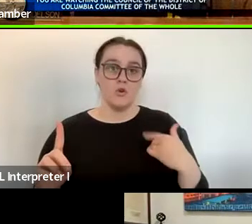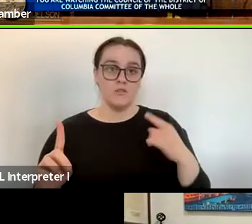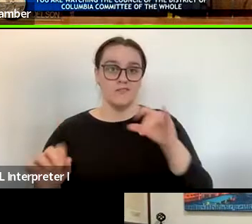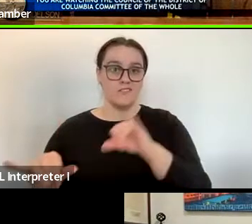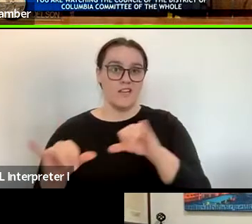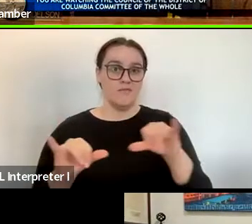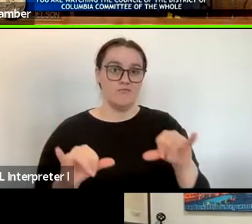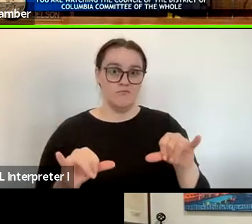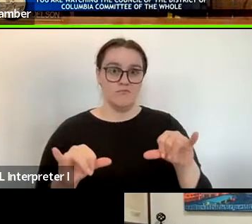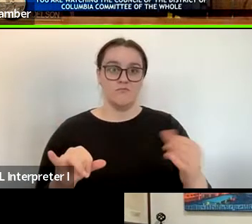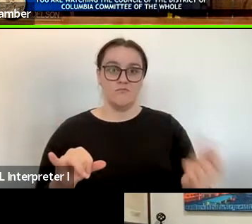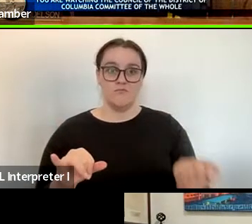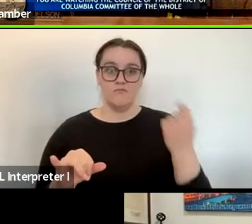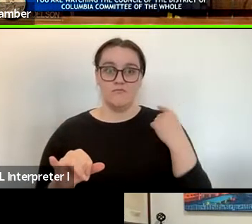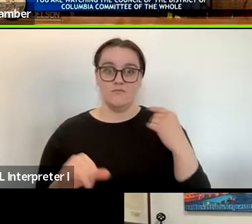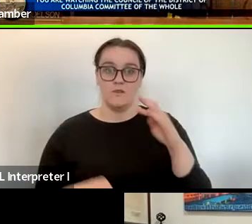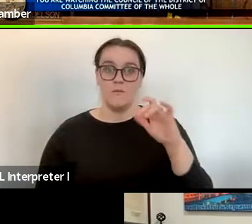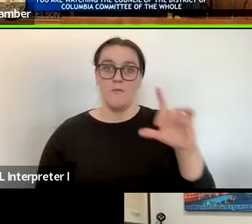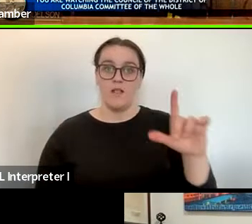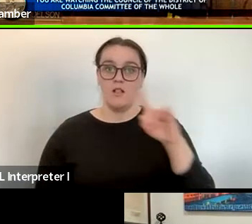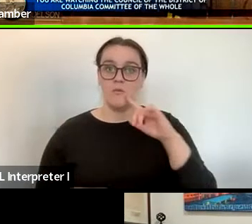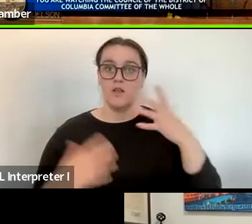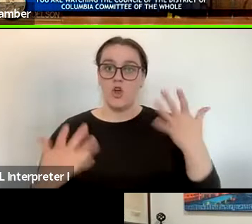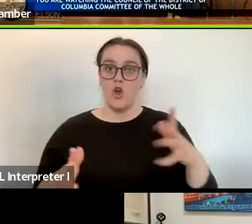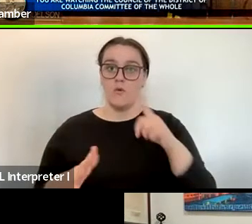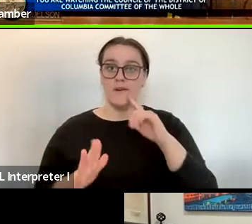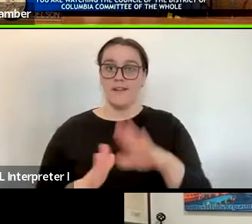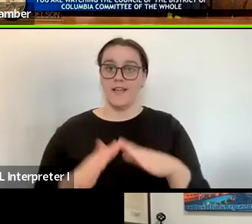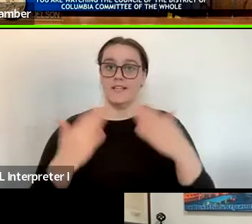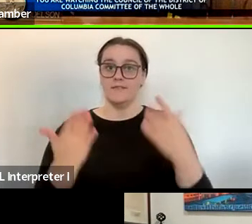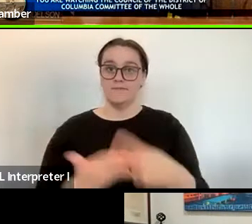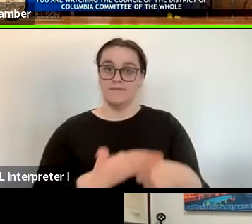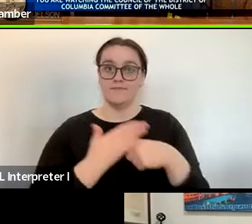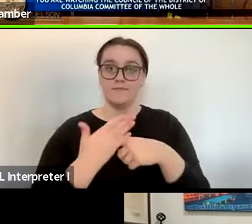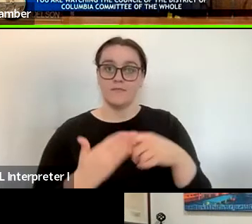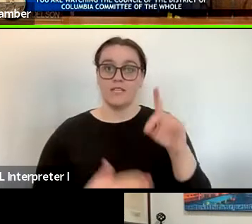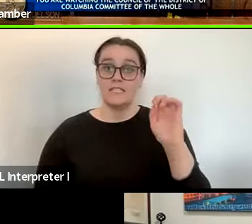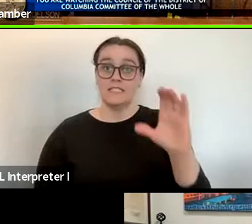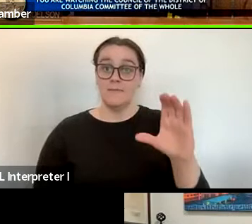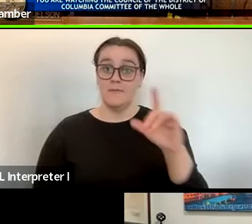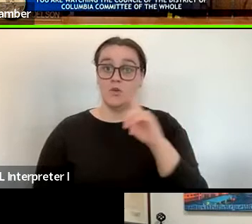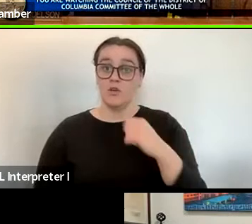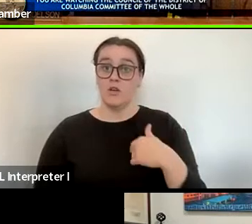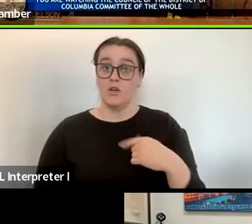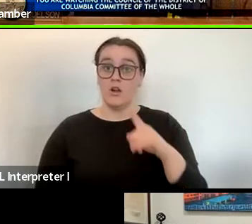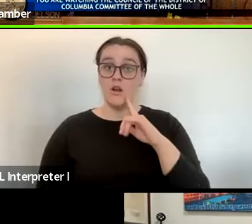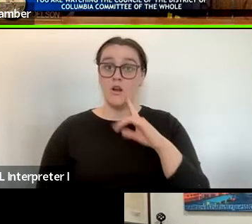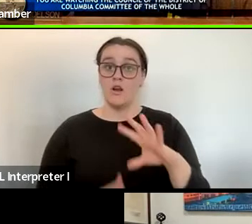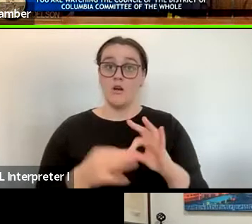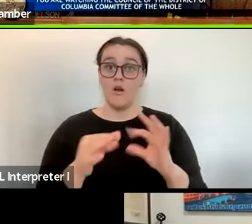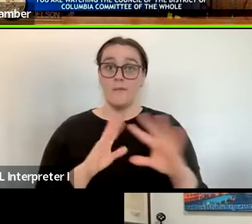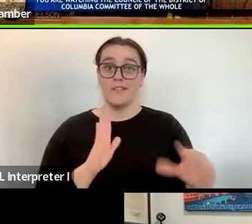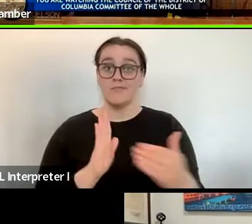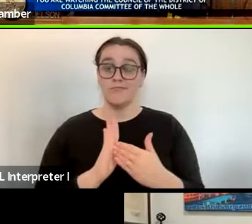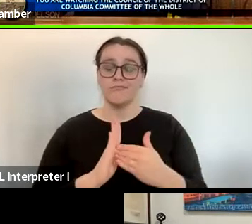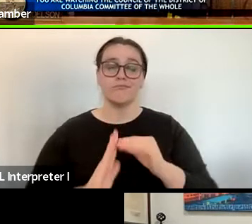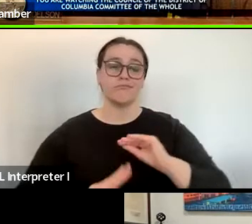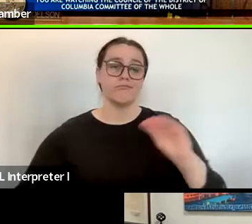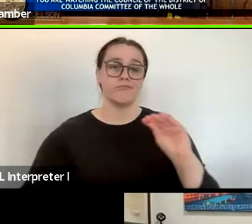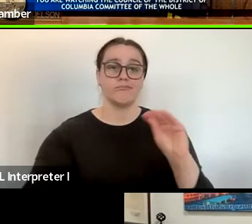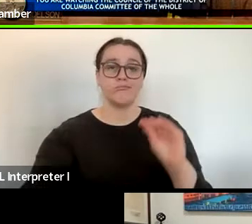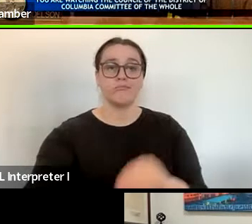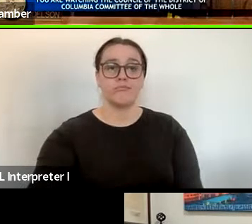that on which we had the hearing in December. The committee has received no testimony or comments in opposition to this